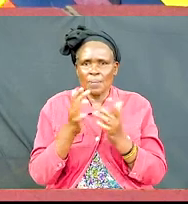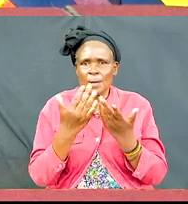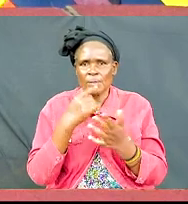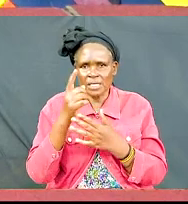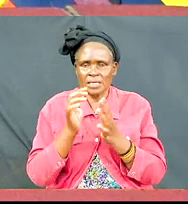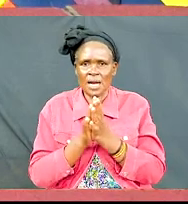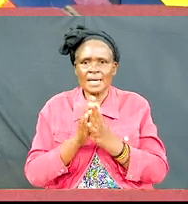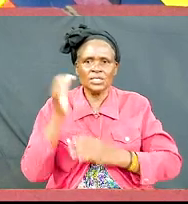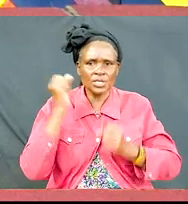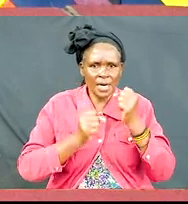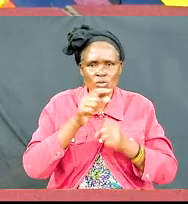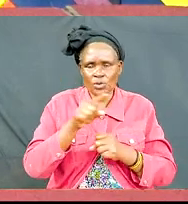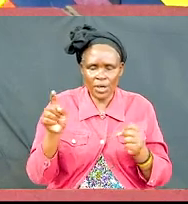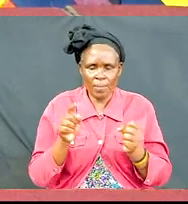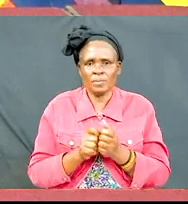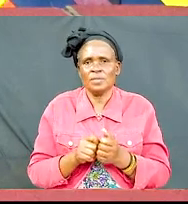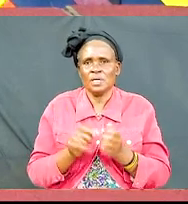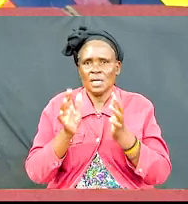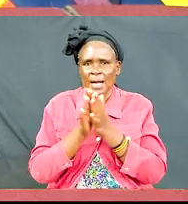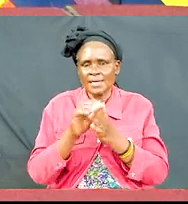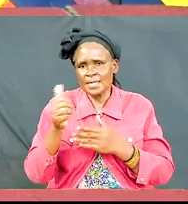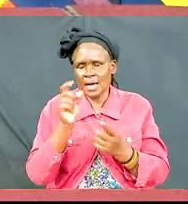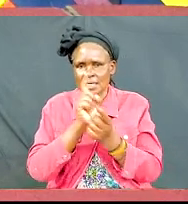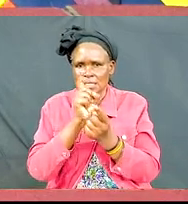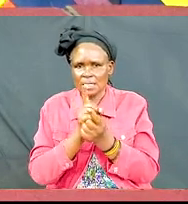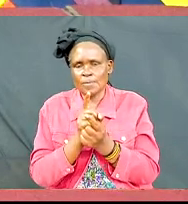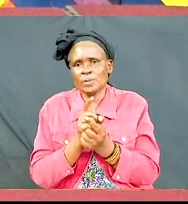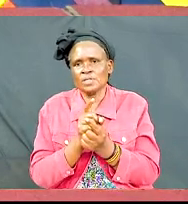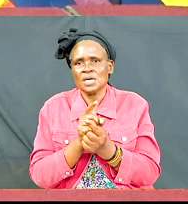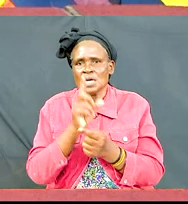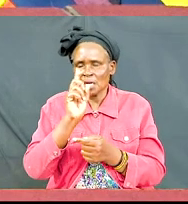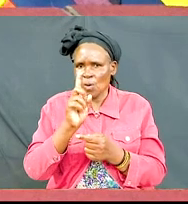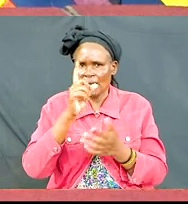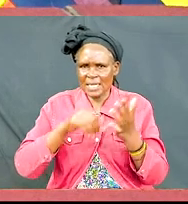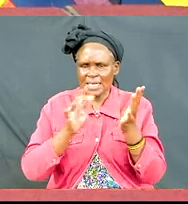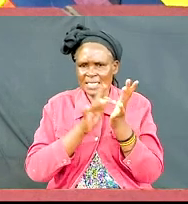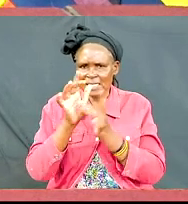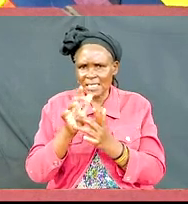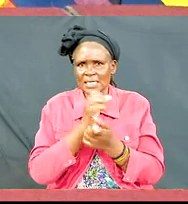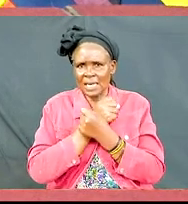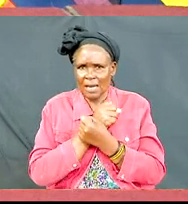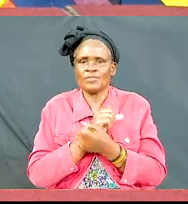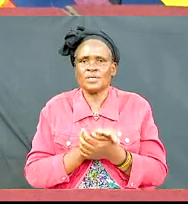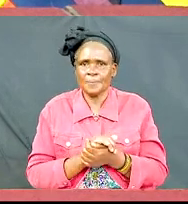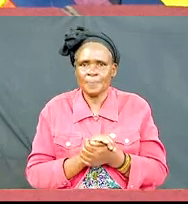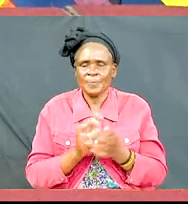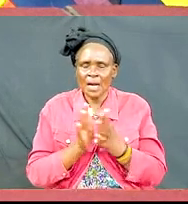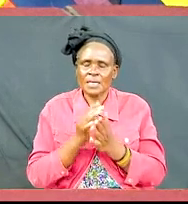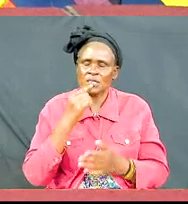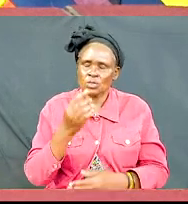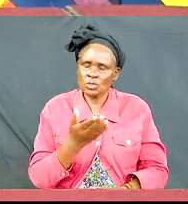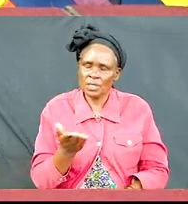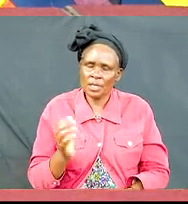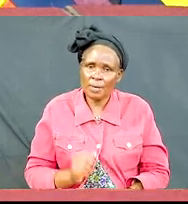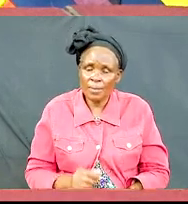came running to Simon Peter and the other disciple, the one that Jesus loved, perhaps John, and said,